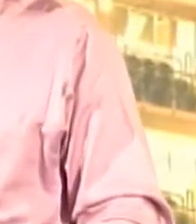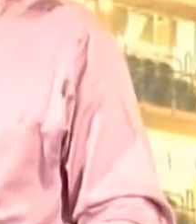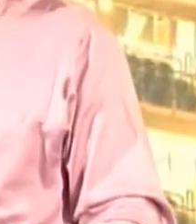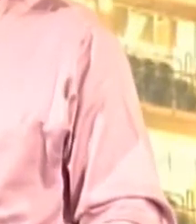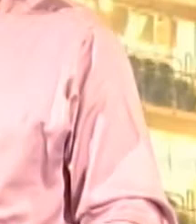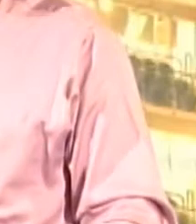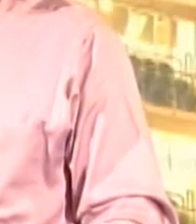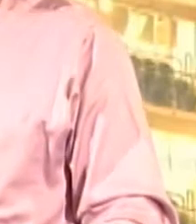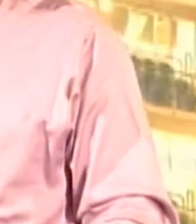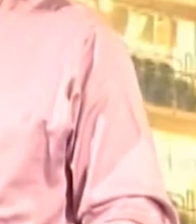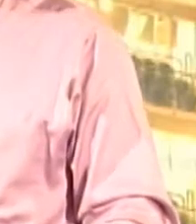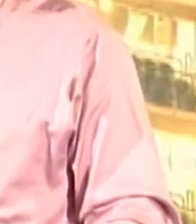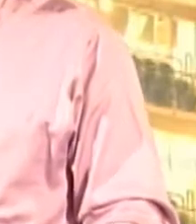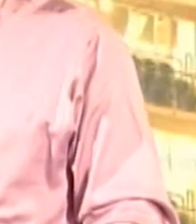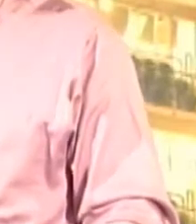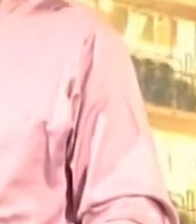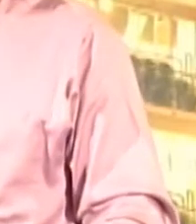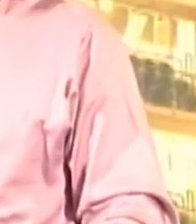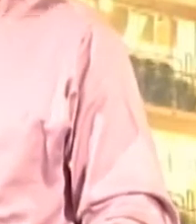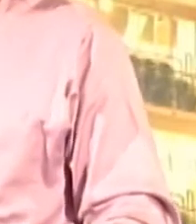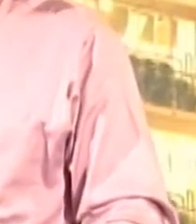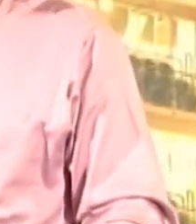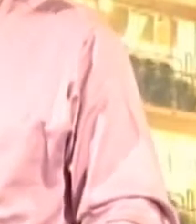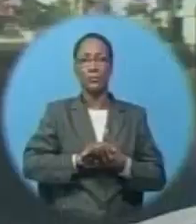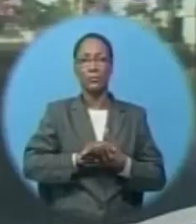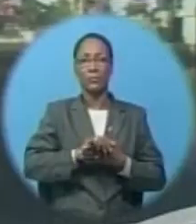major refurbishment this year.